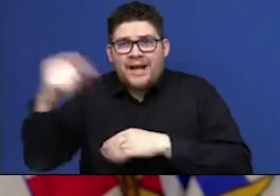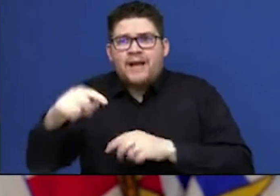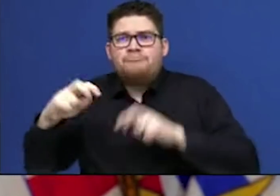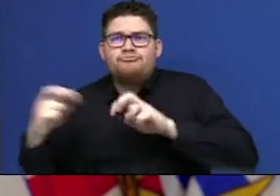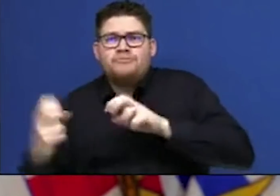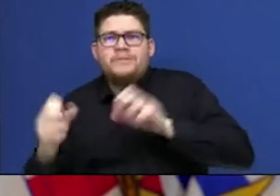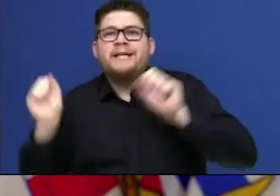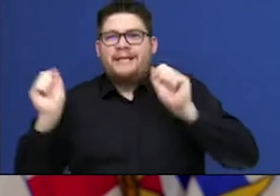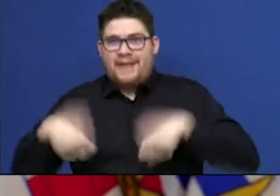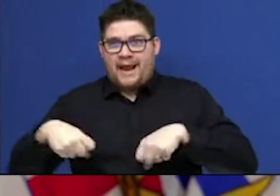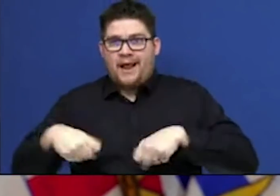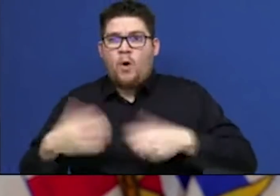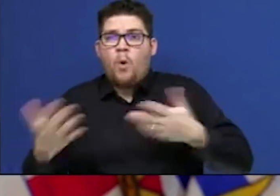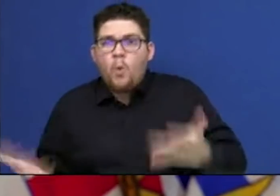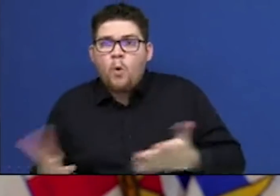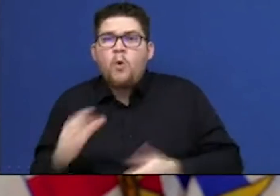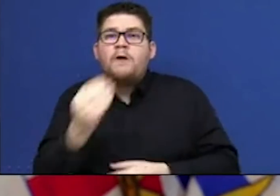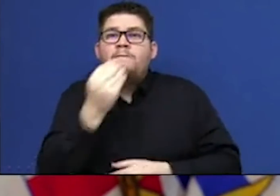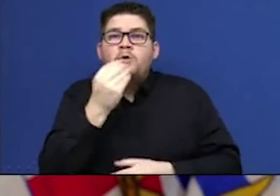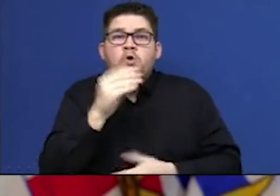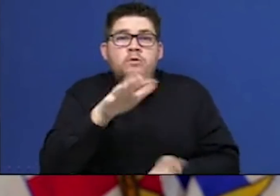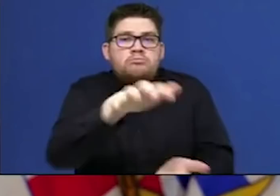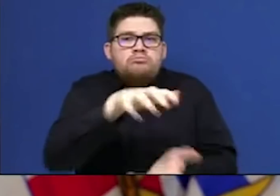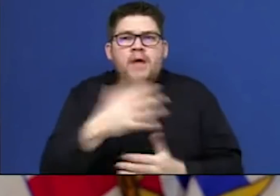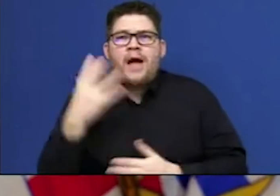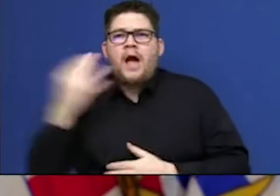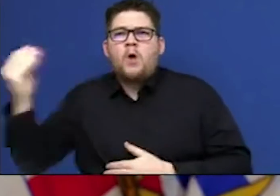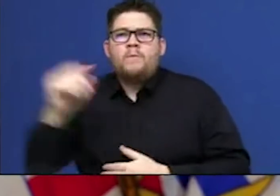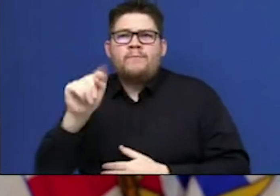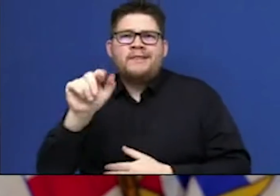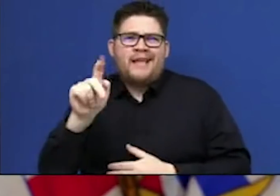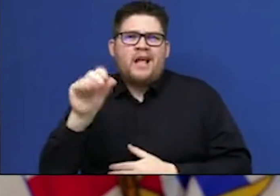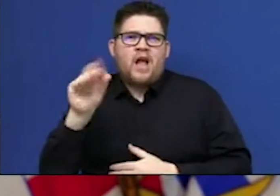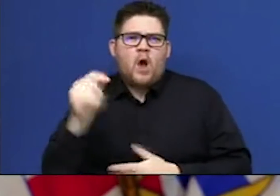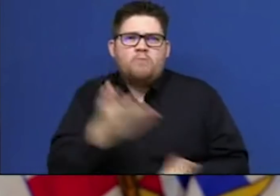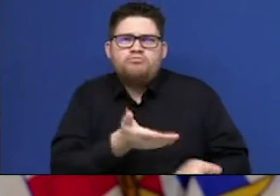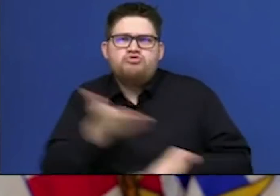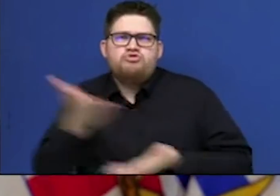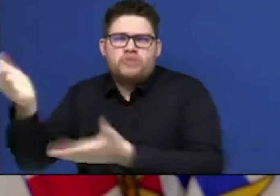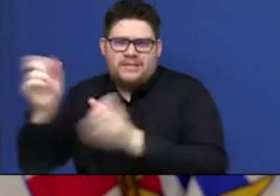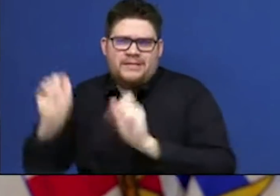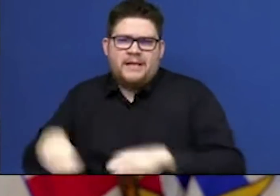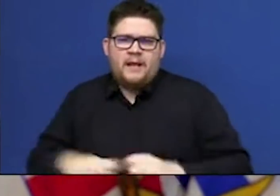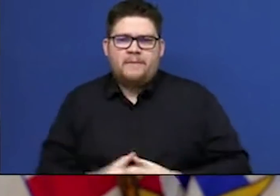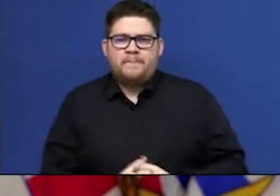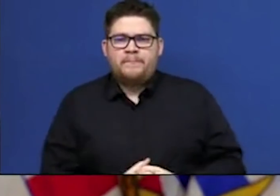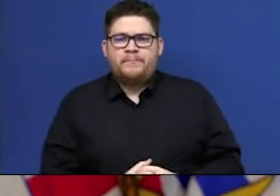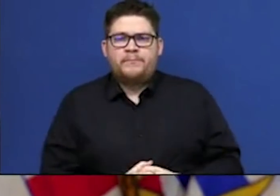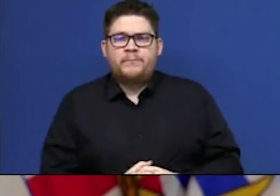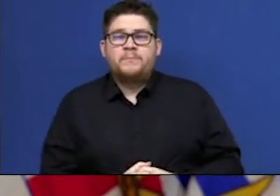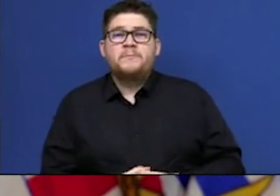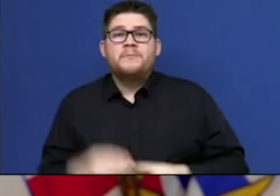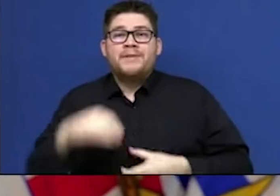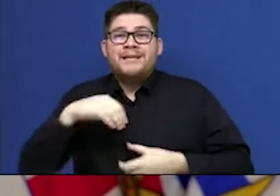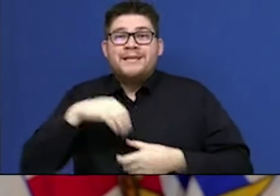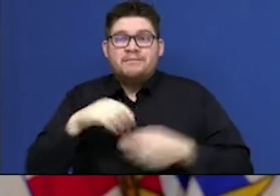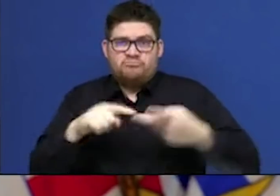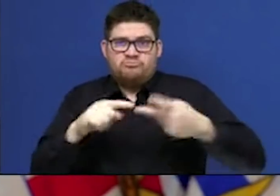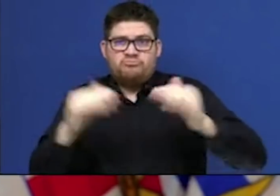also paused. Activities in these locations are restricted to individual or one-on-one activities